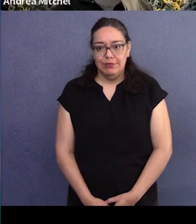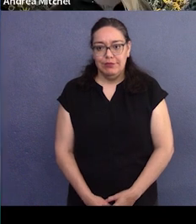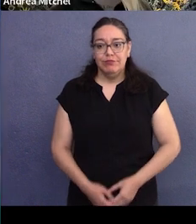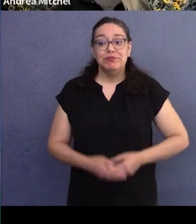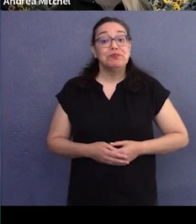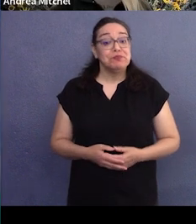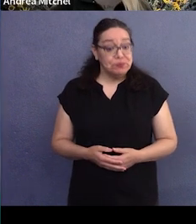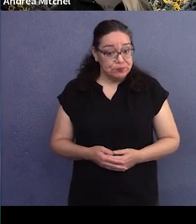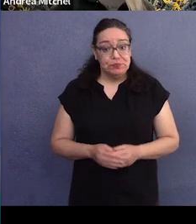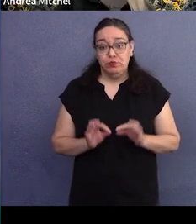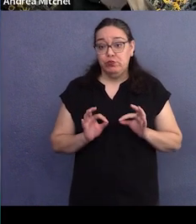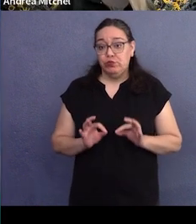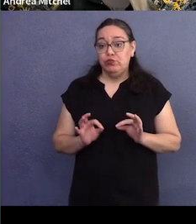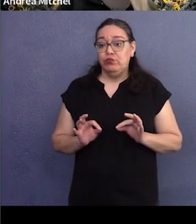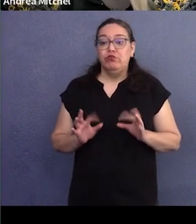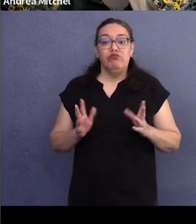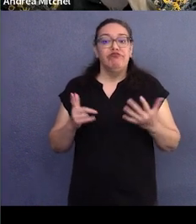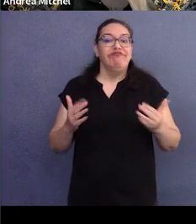All right, go to the next one.